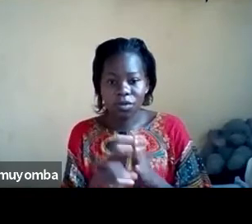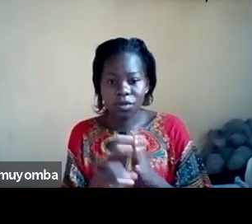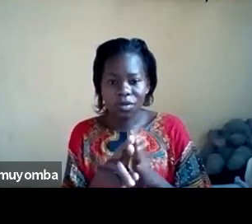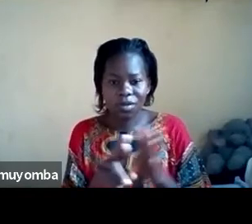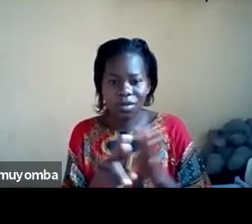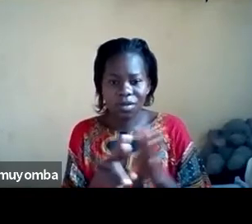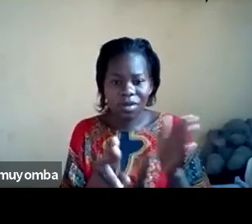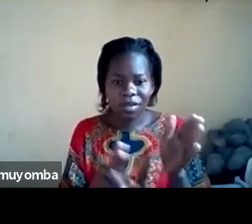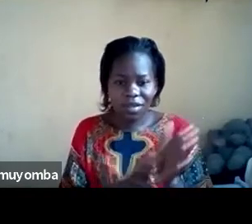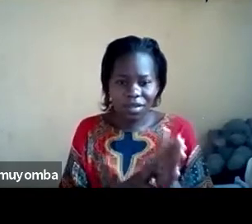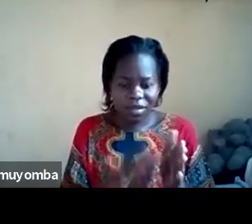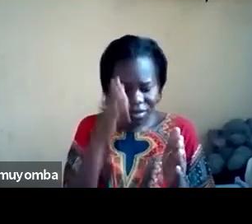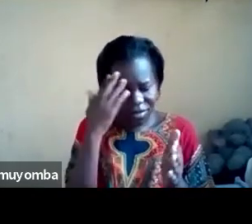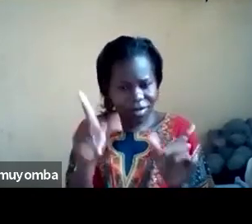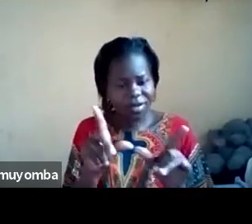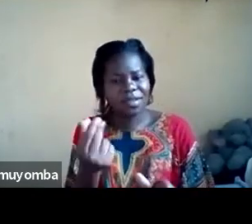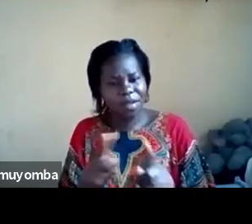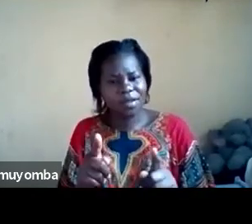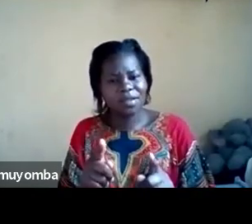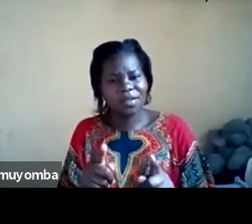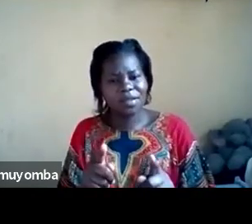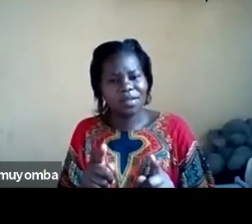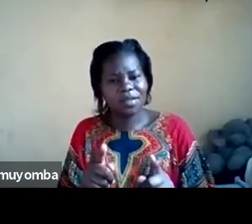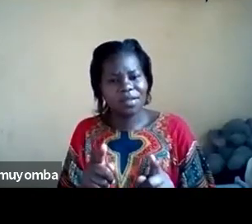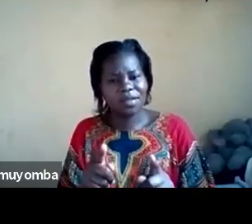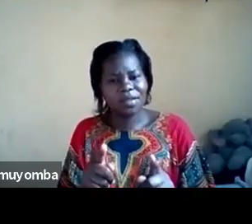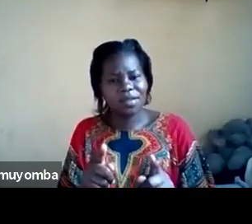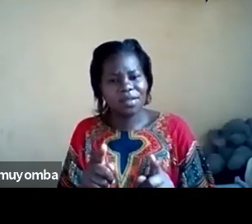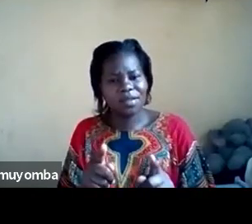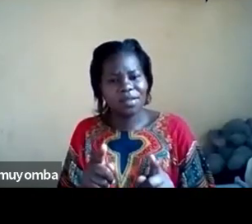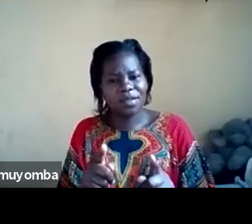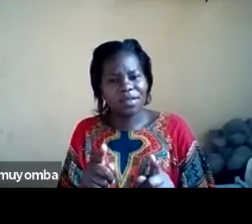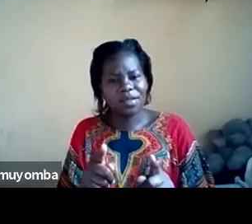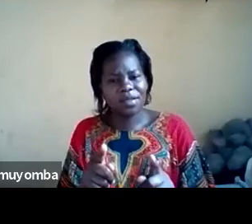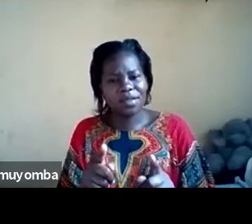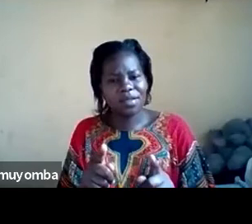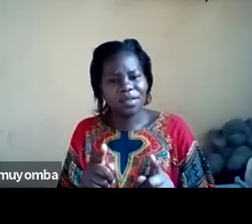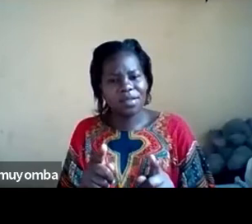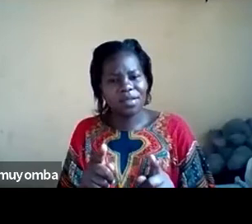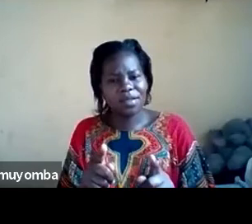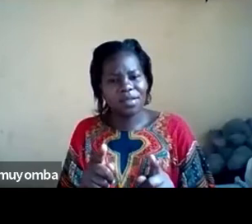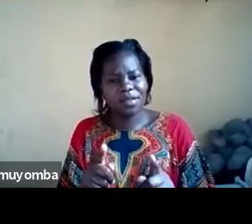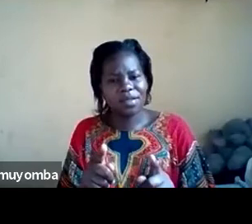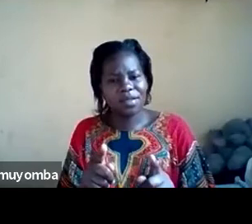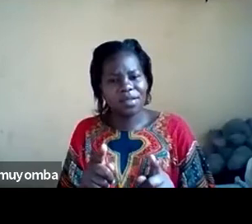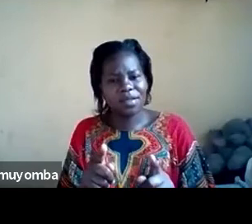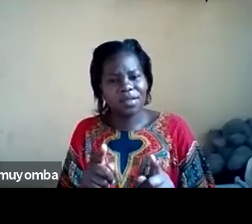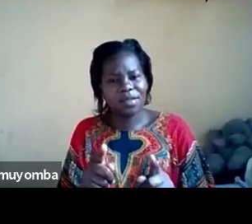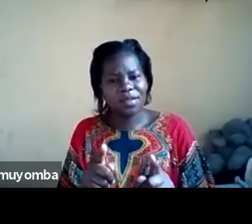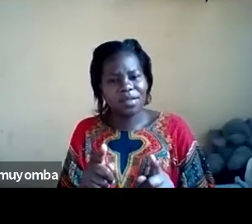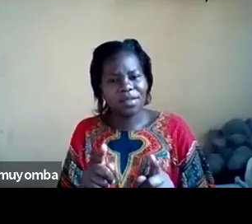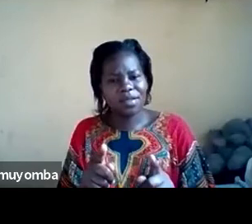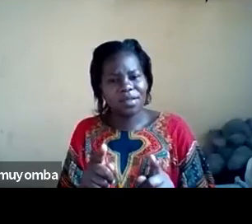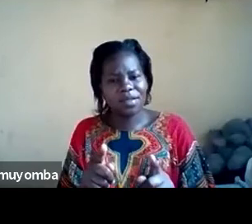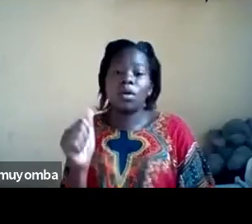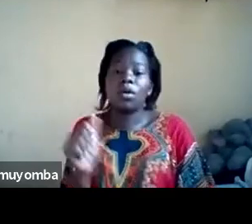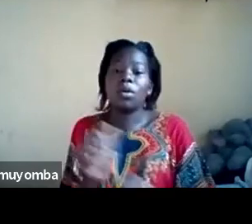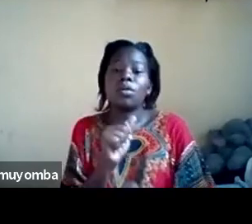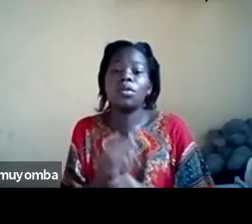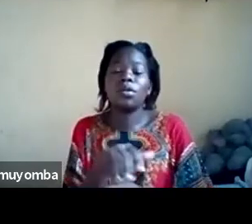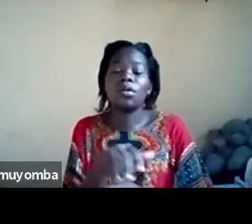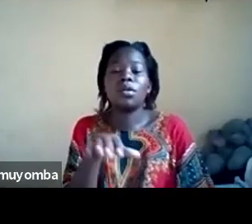on sentiment. So me, I'm saying and assuring young people that there's this whole opportunity out there. We are doing so much. We are